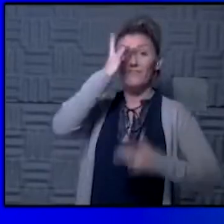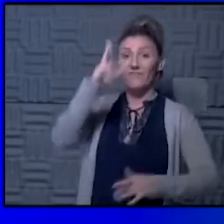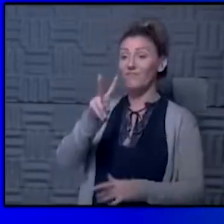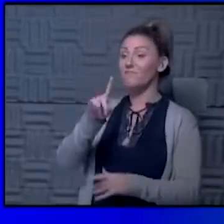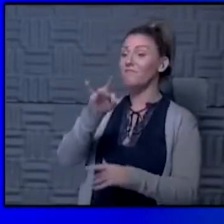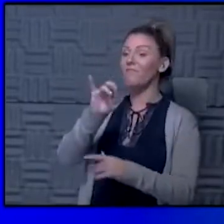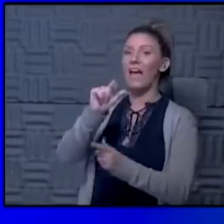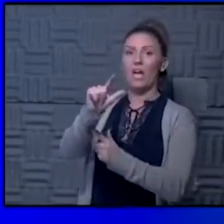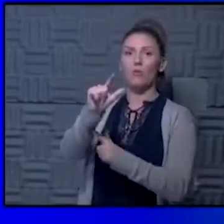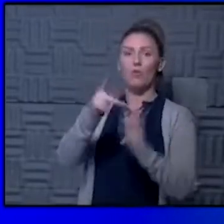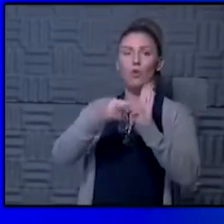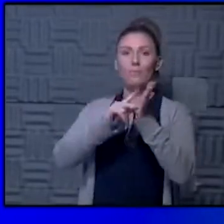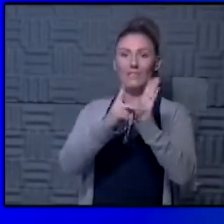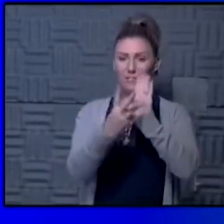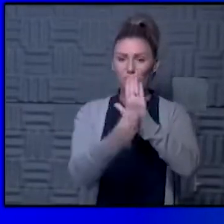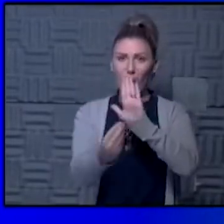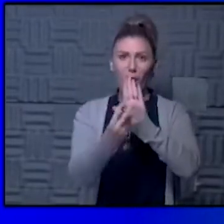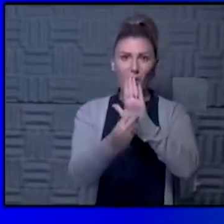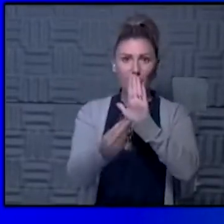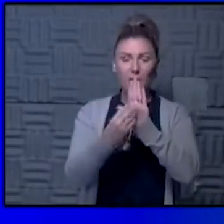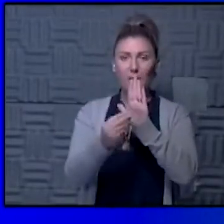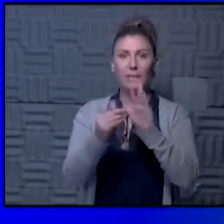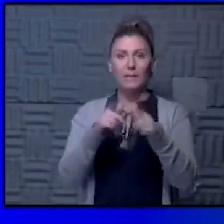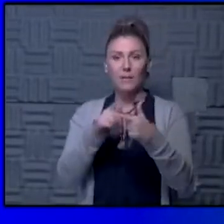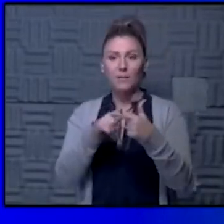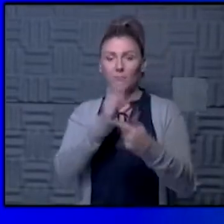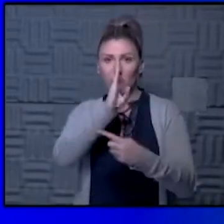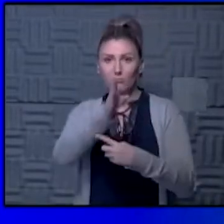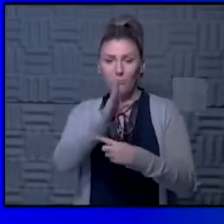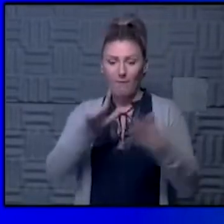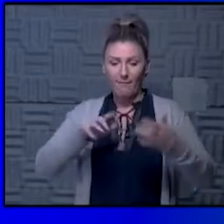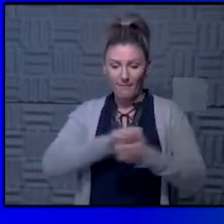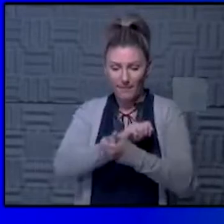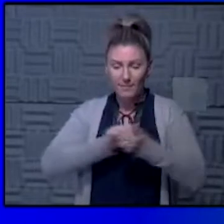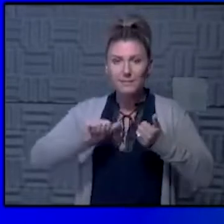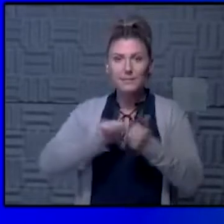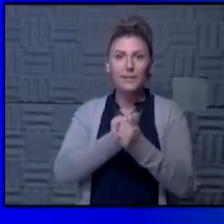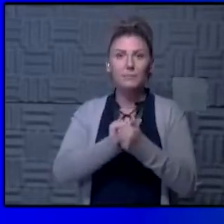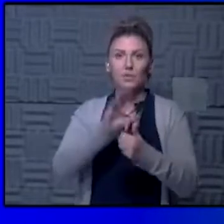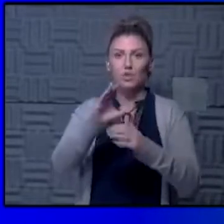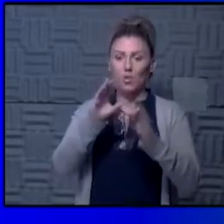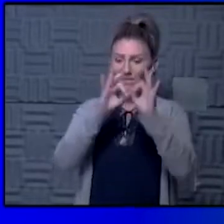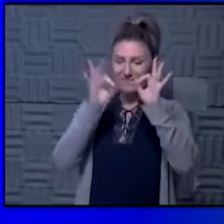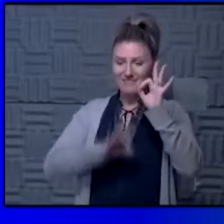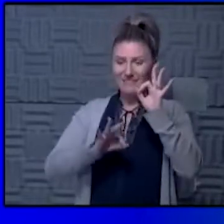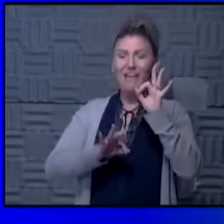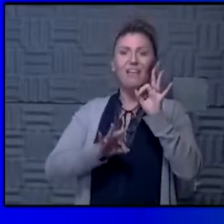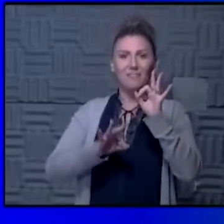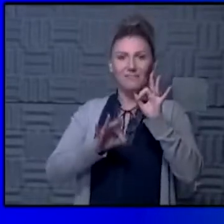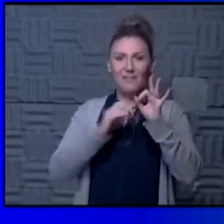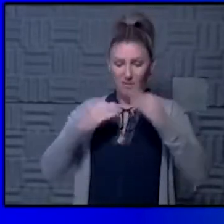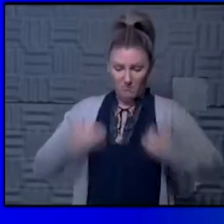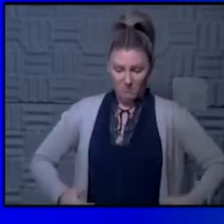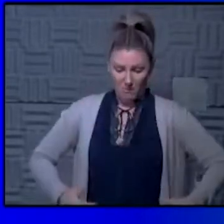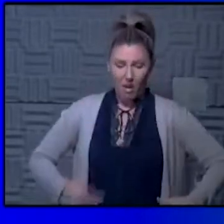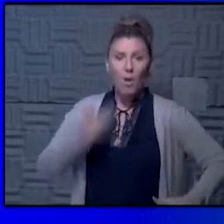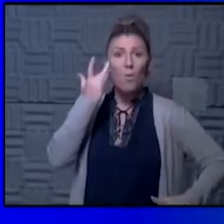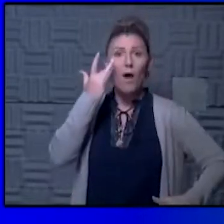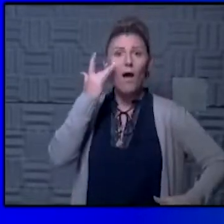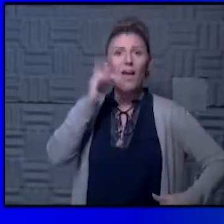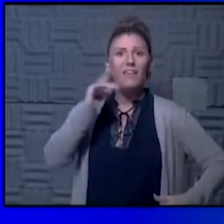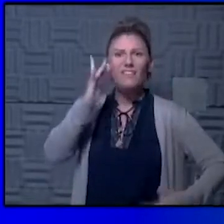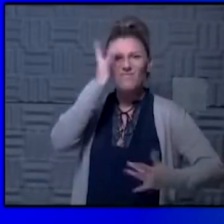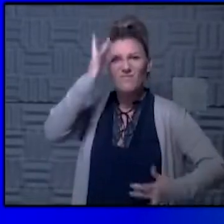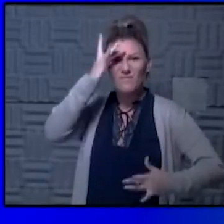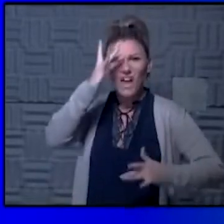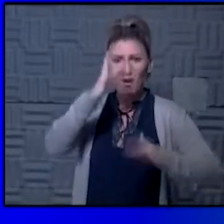have viral replication. You have direct damage to your cells in your body due to the viral replication,